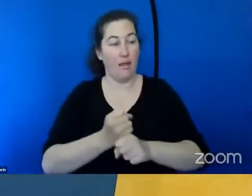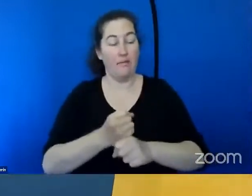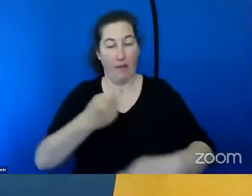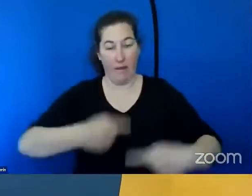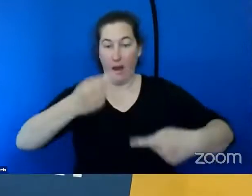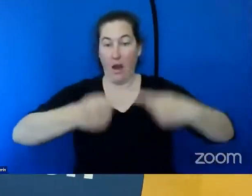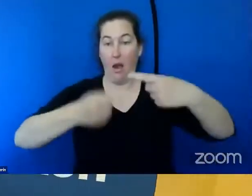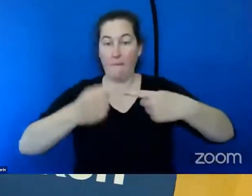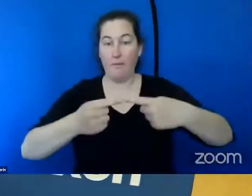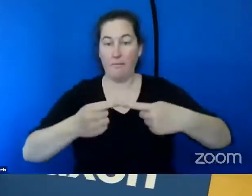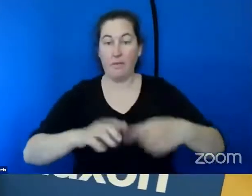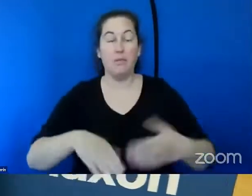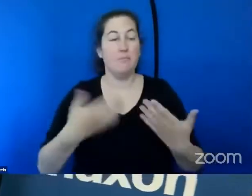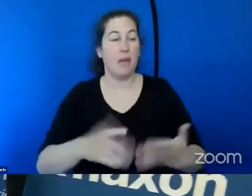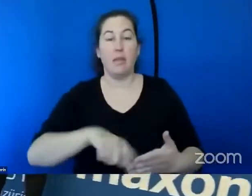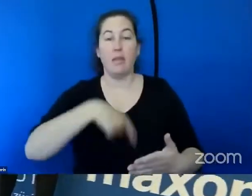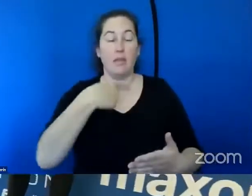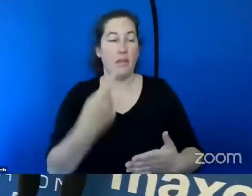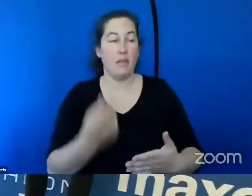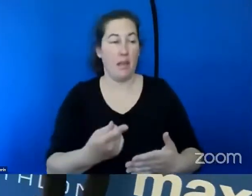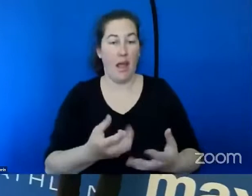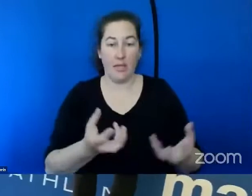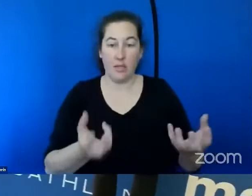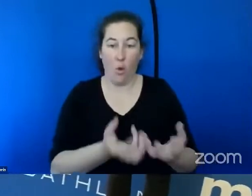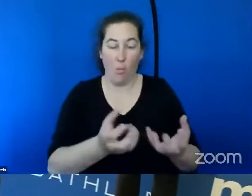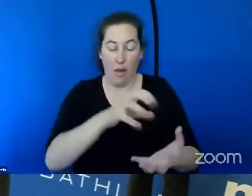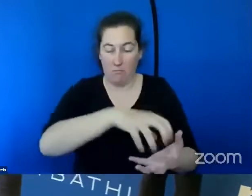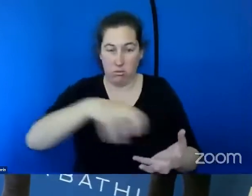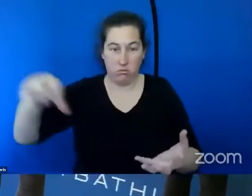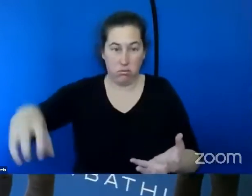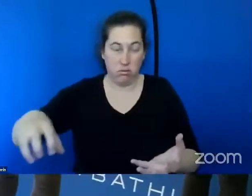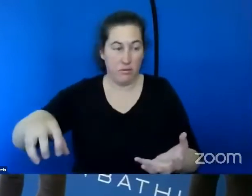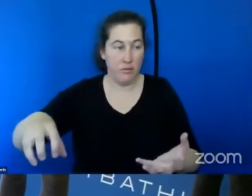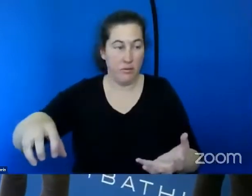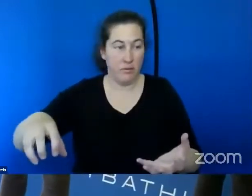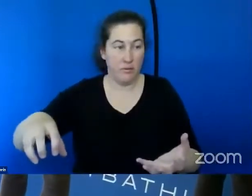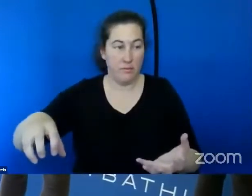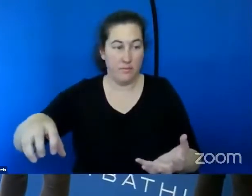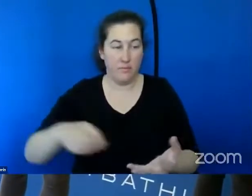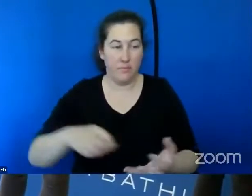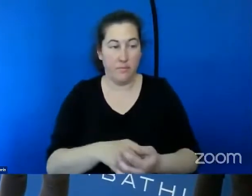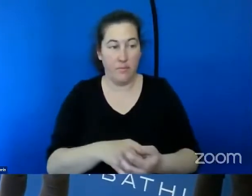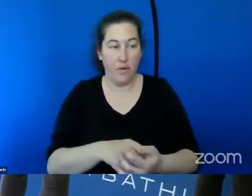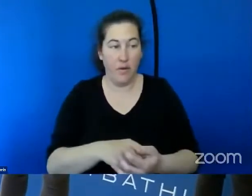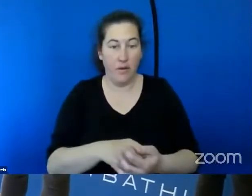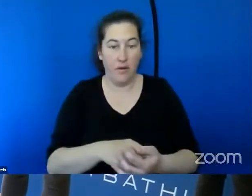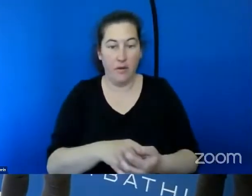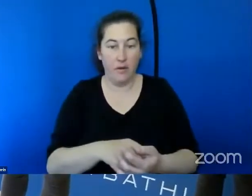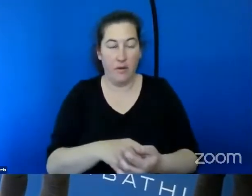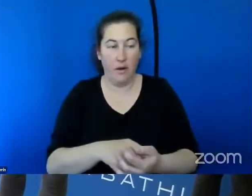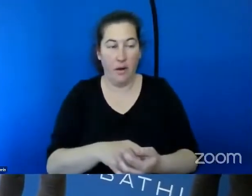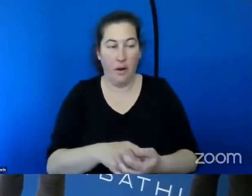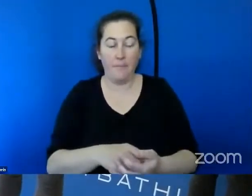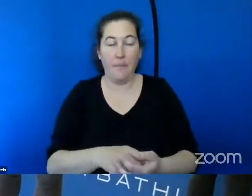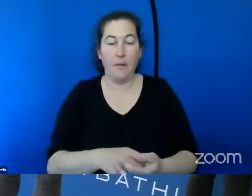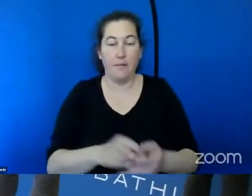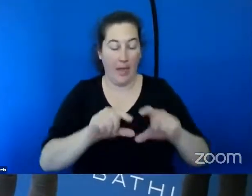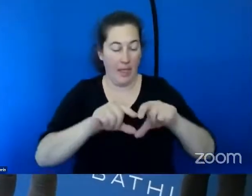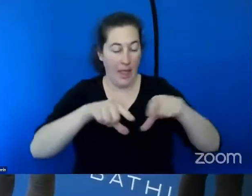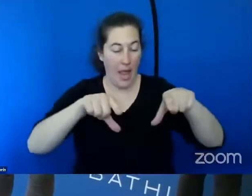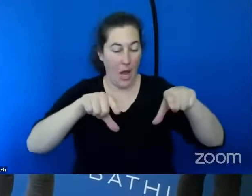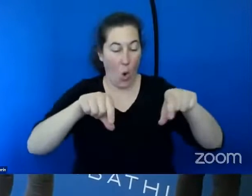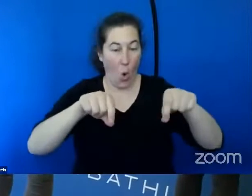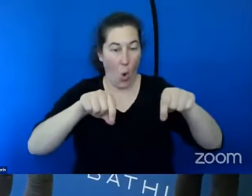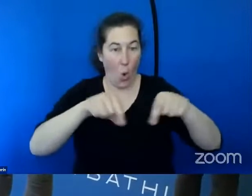Lego brick, on the other one. So it's a combination of precision and force, and then